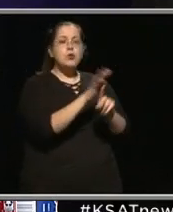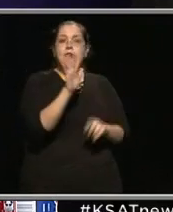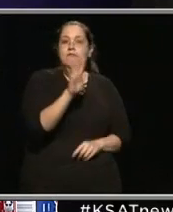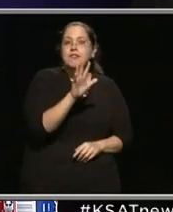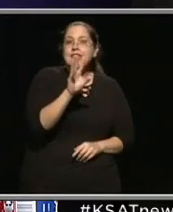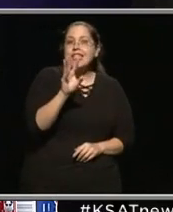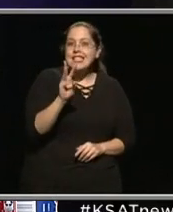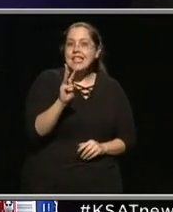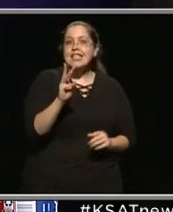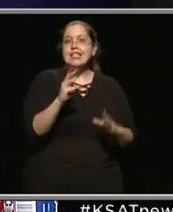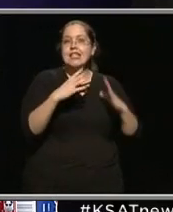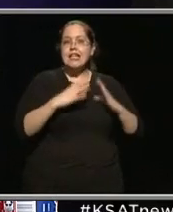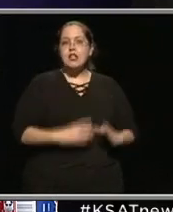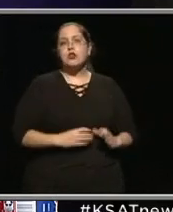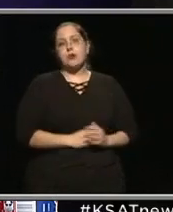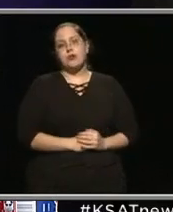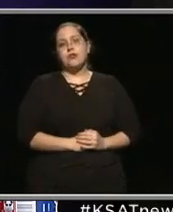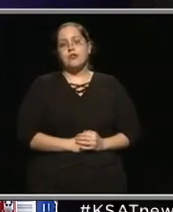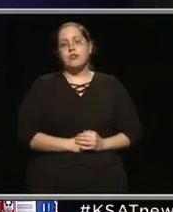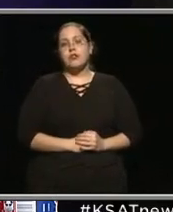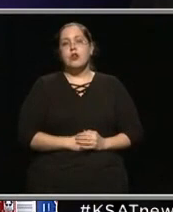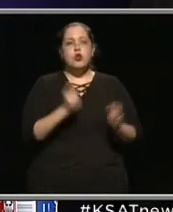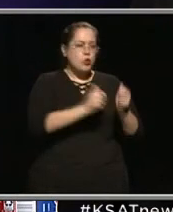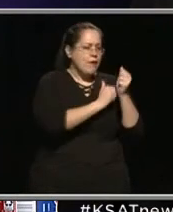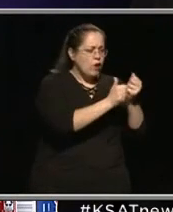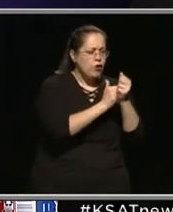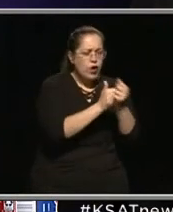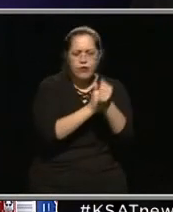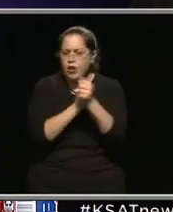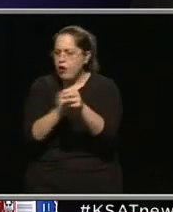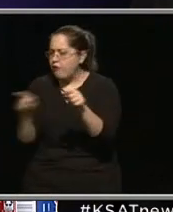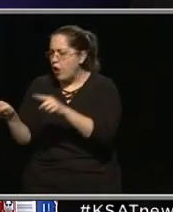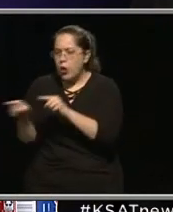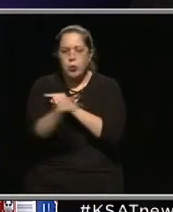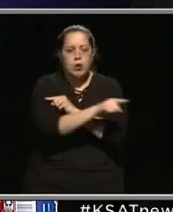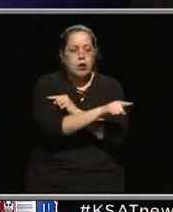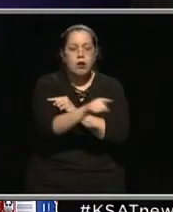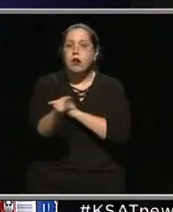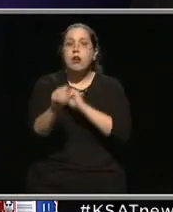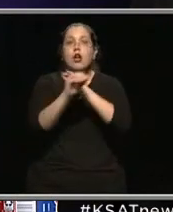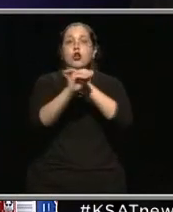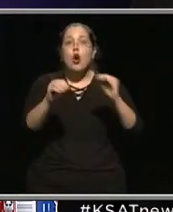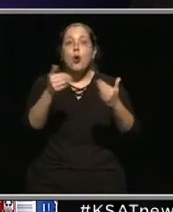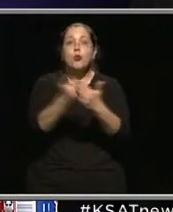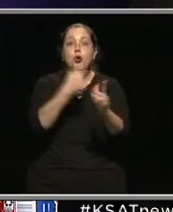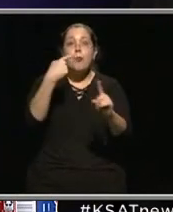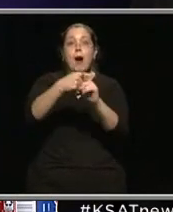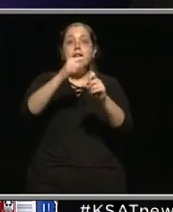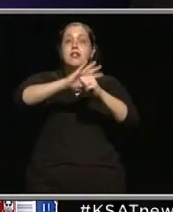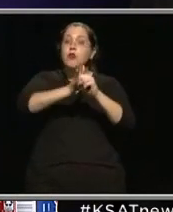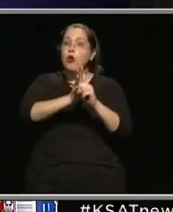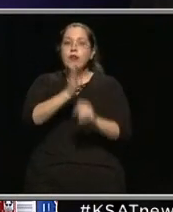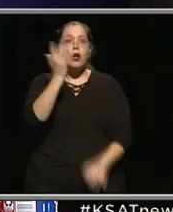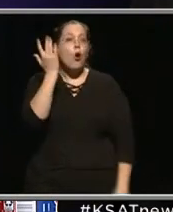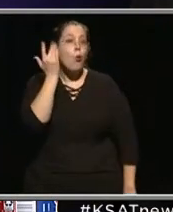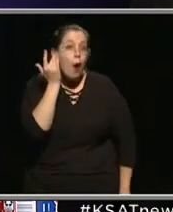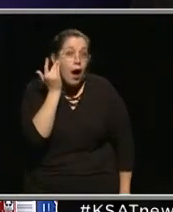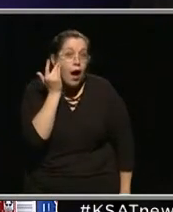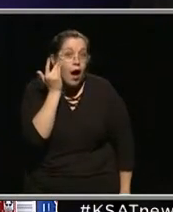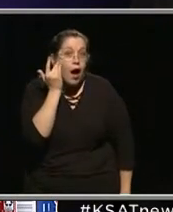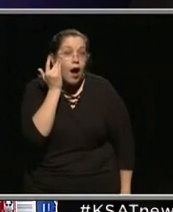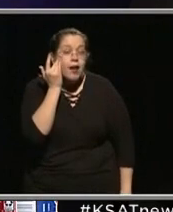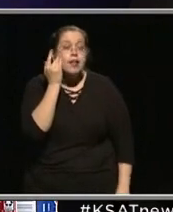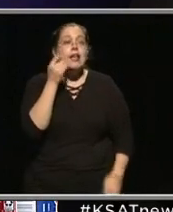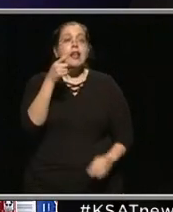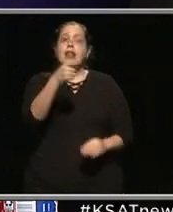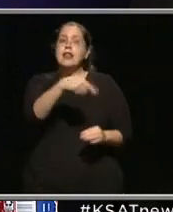56 patients. So they tracked them all down. No new positive cases. Why? Because the